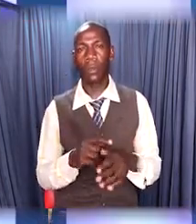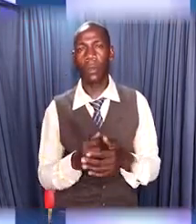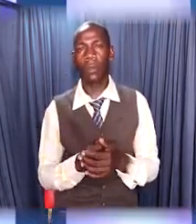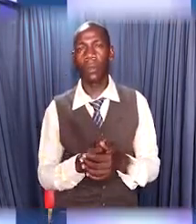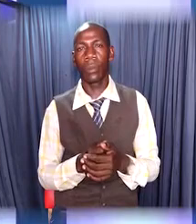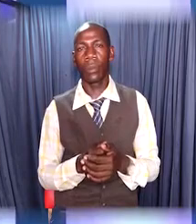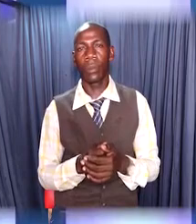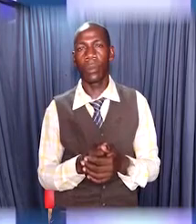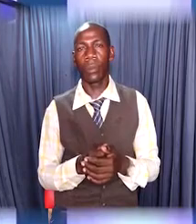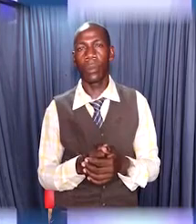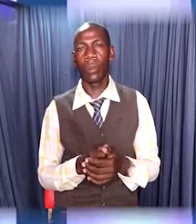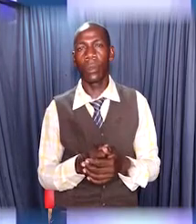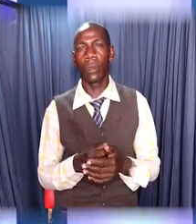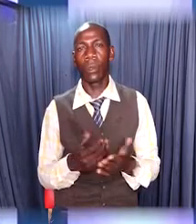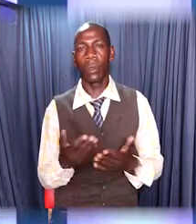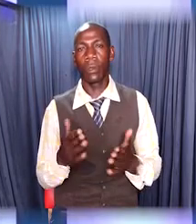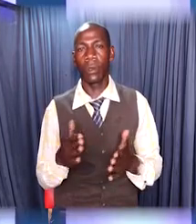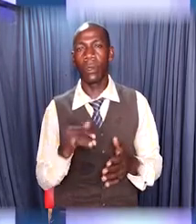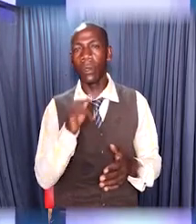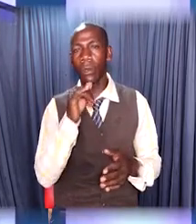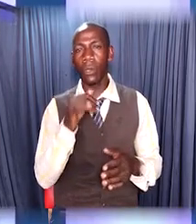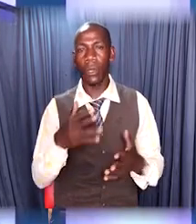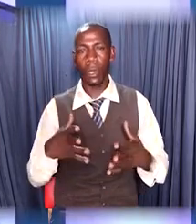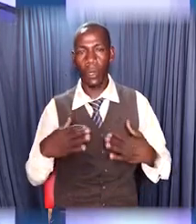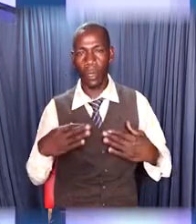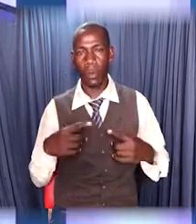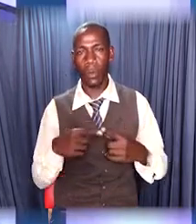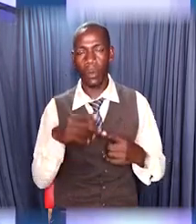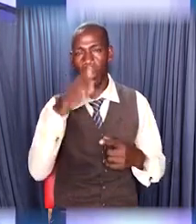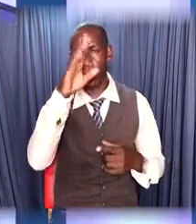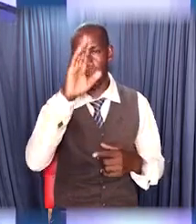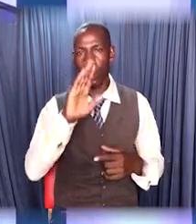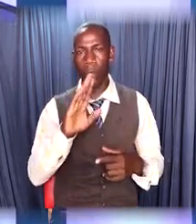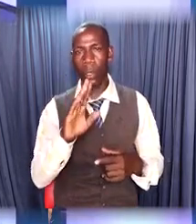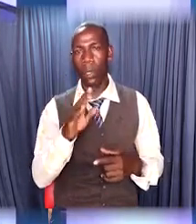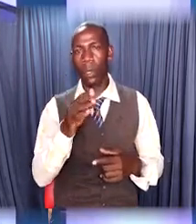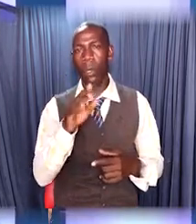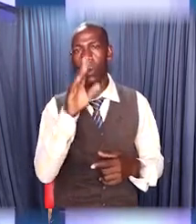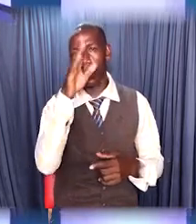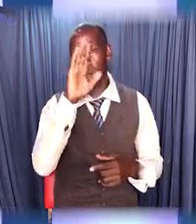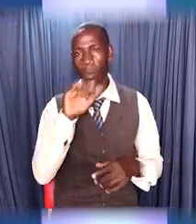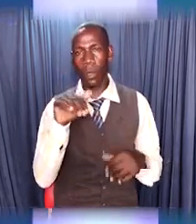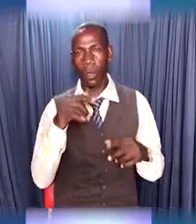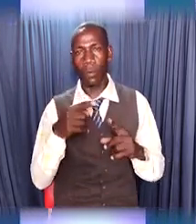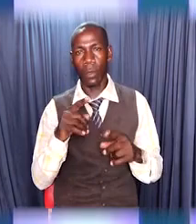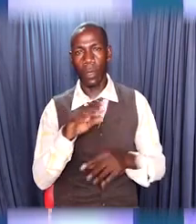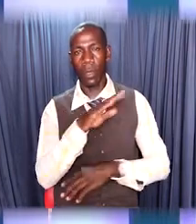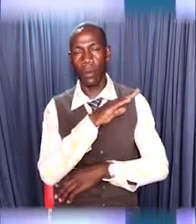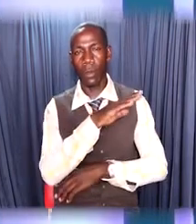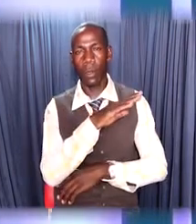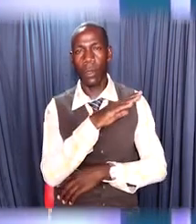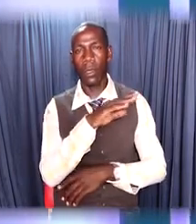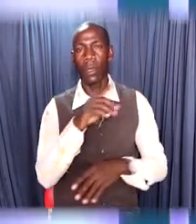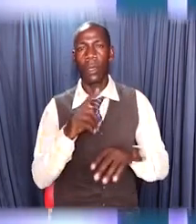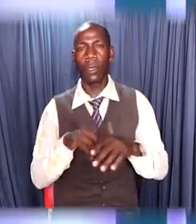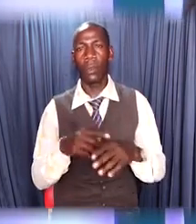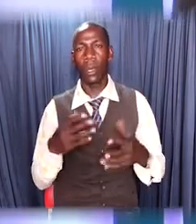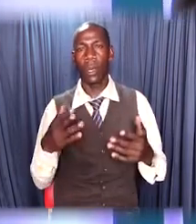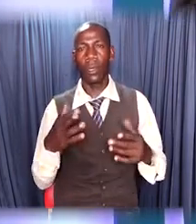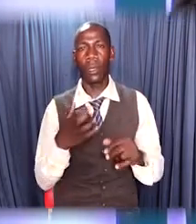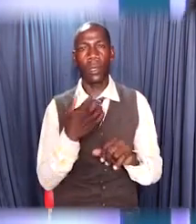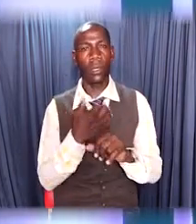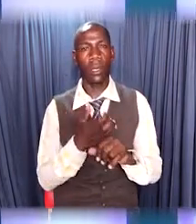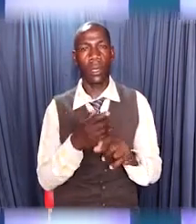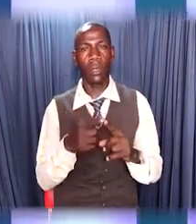time, utumishi wako huo hautakubalika. Your servitude won't be counted. Mungu anangoja ile jioni ile. God is waiting for the evening. Wakati kila jambo limebana.